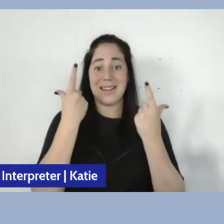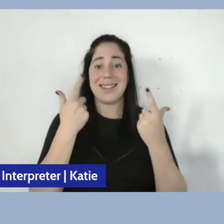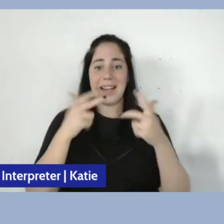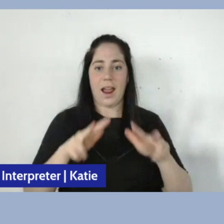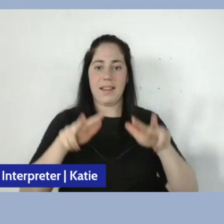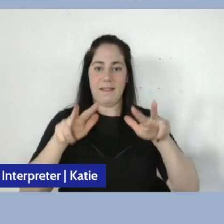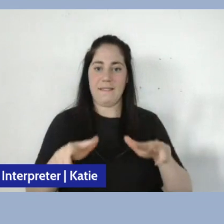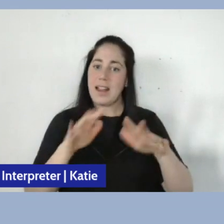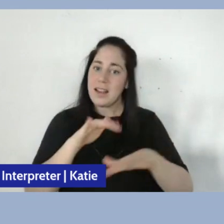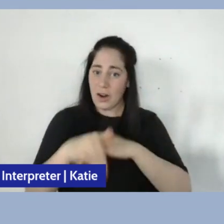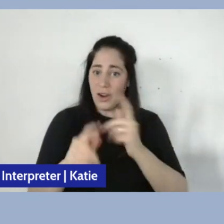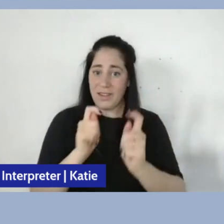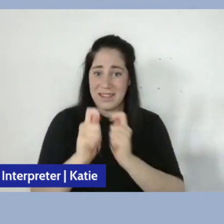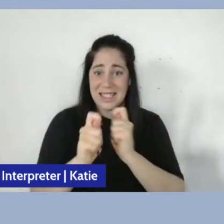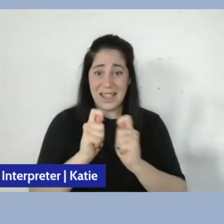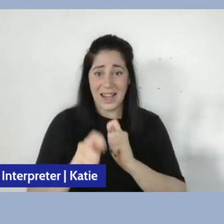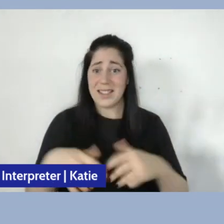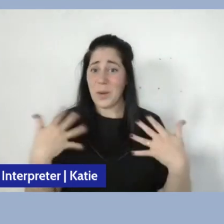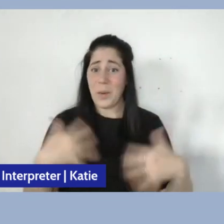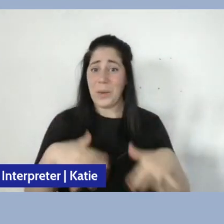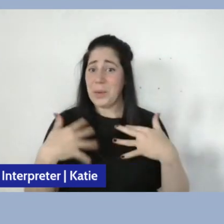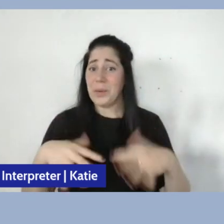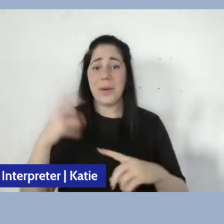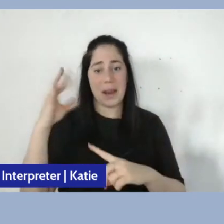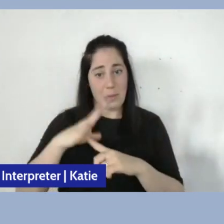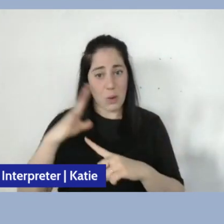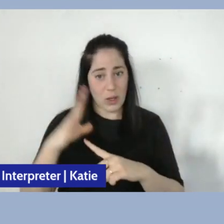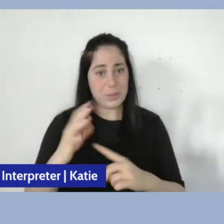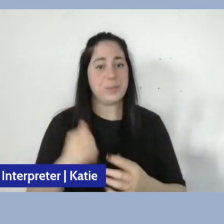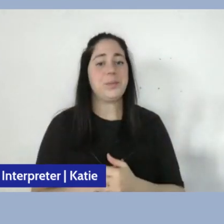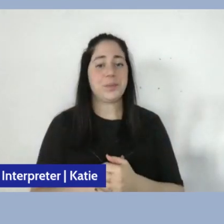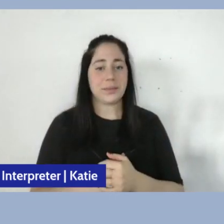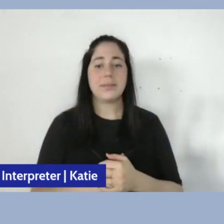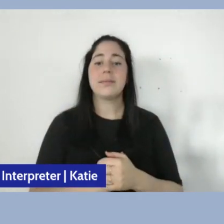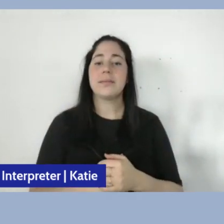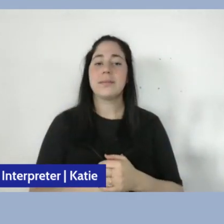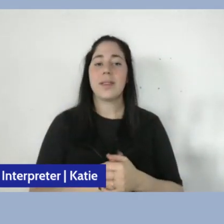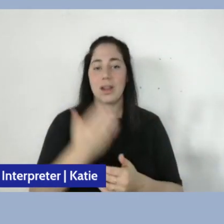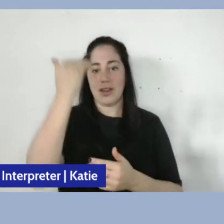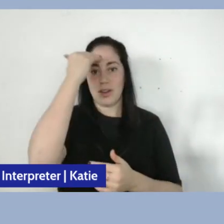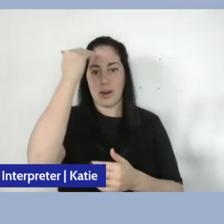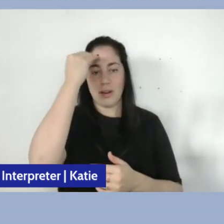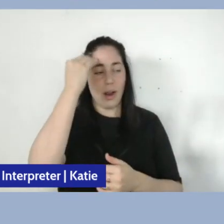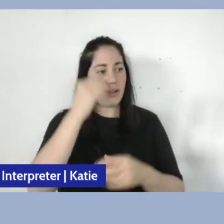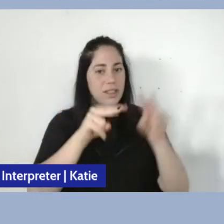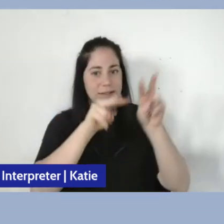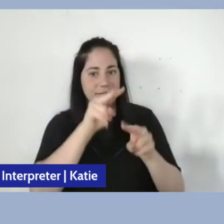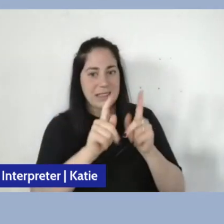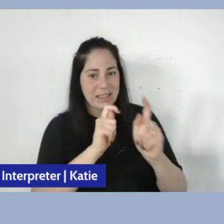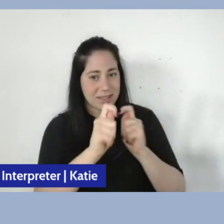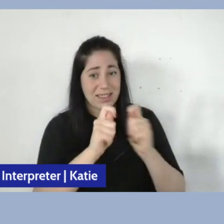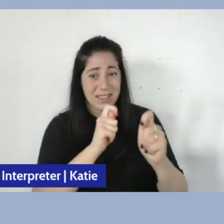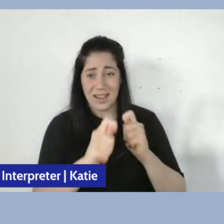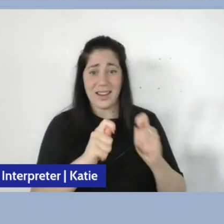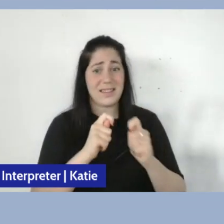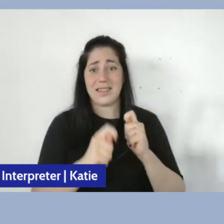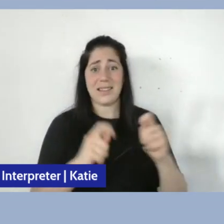are extremely important. So cognitive assessments are inherently complex. They involve